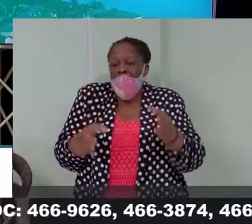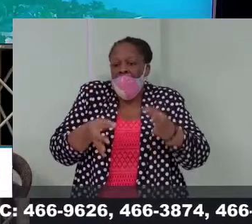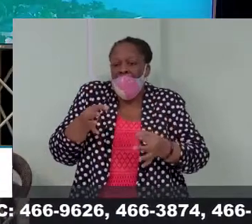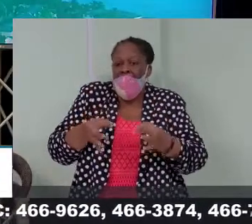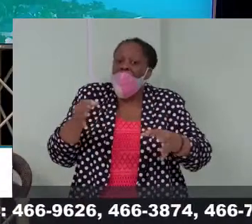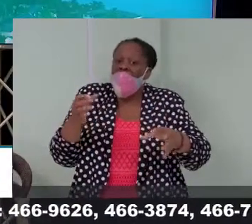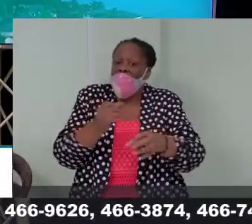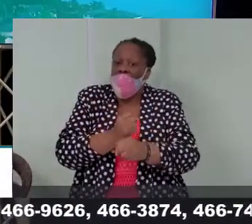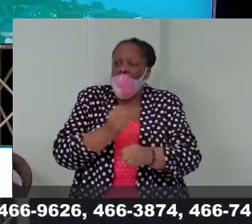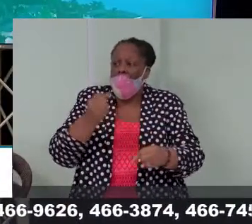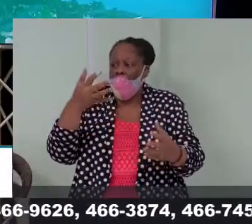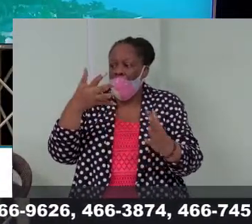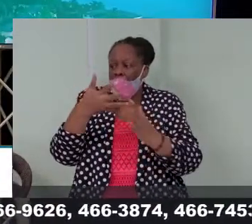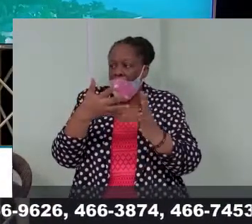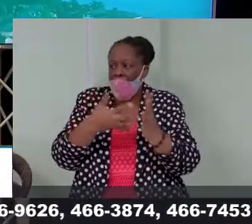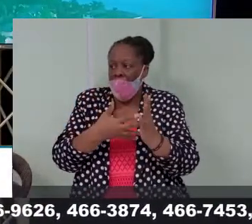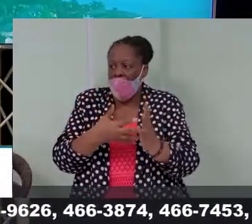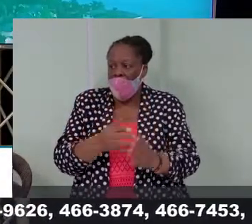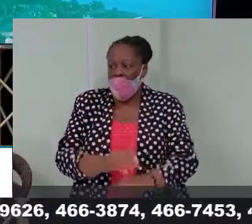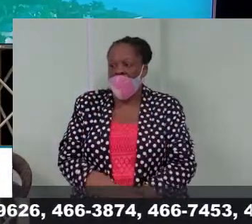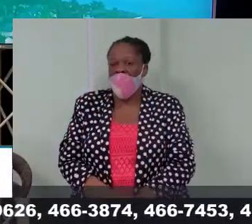Very,